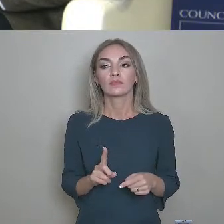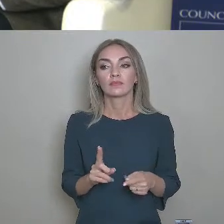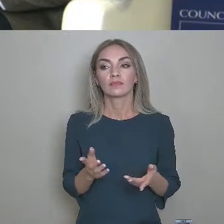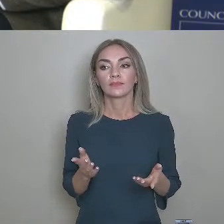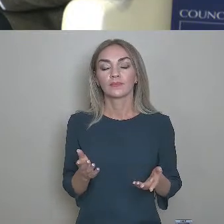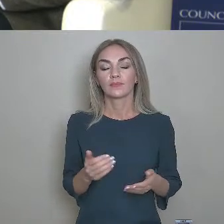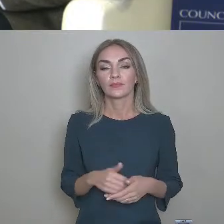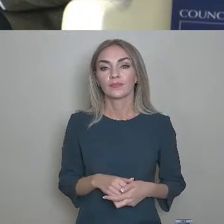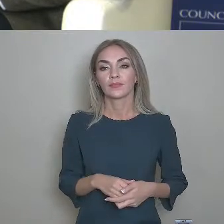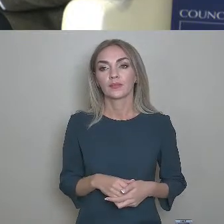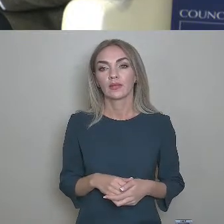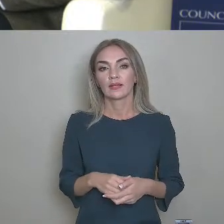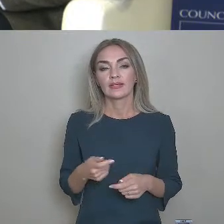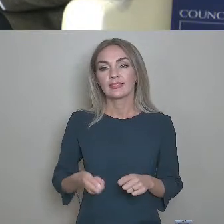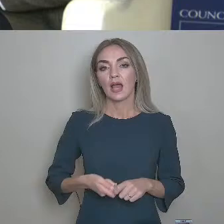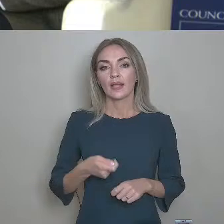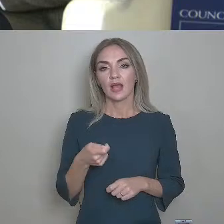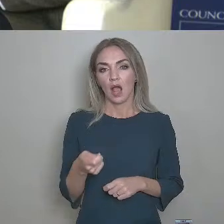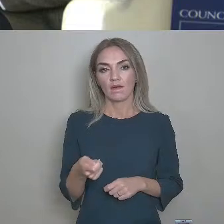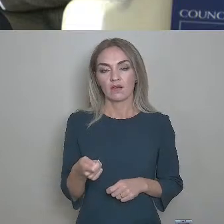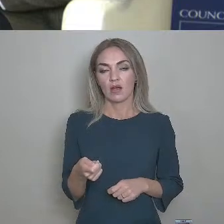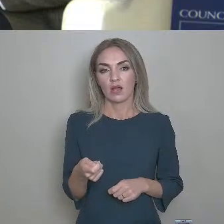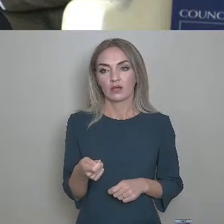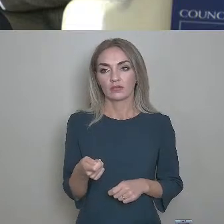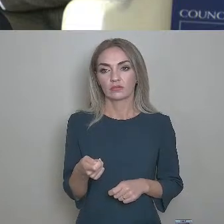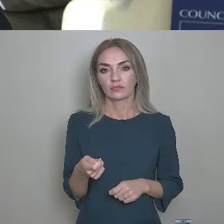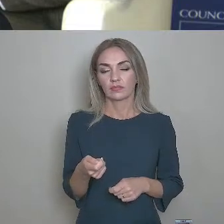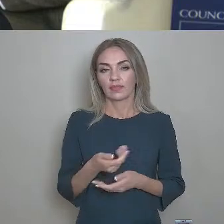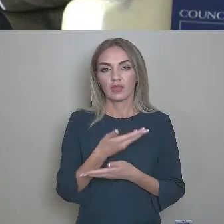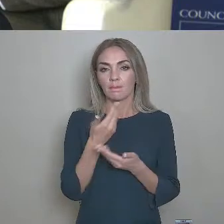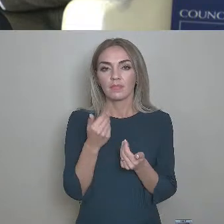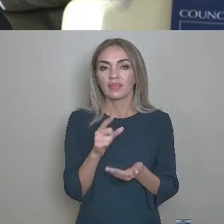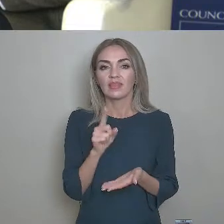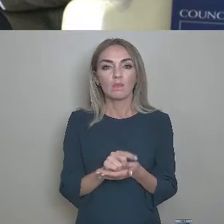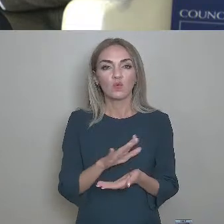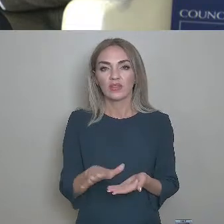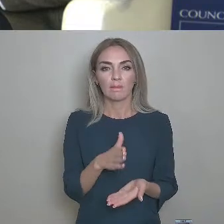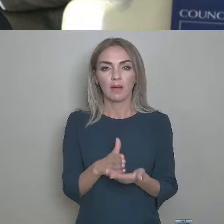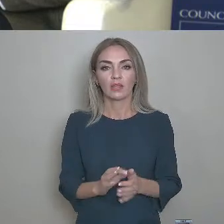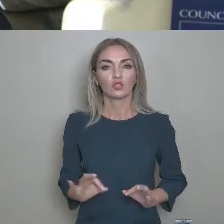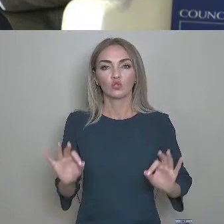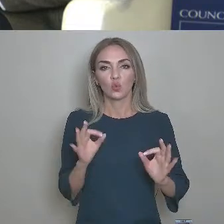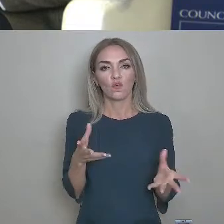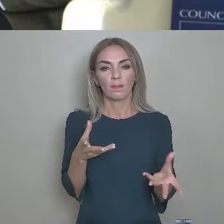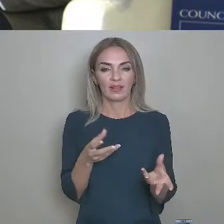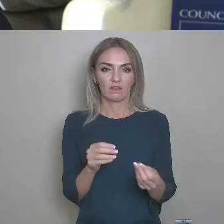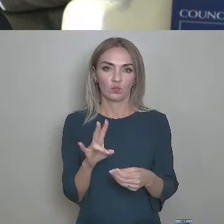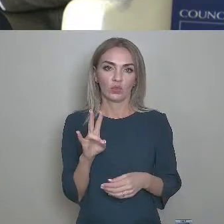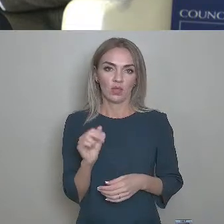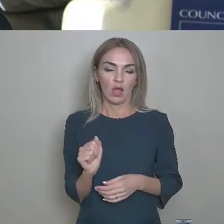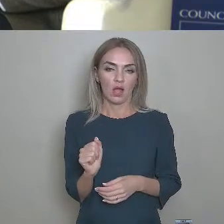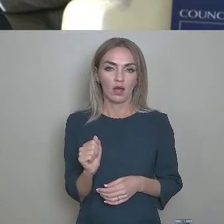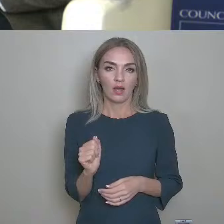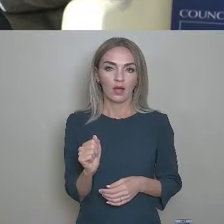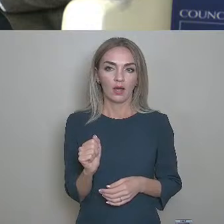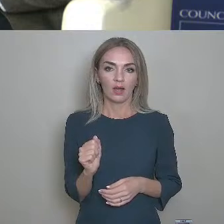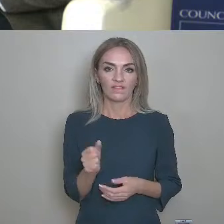somehow. Well, I think we need to remove it, because this statement has nothing to do with